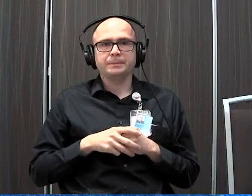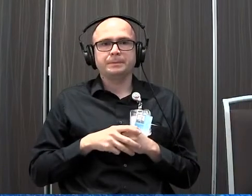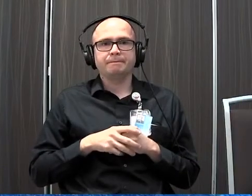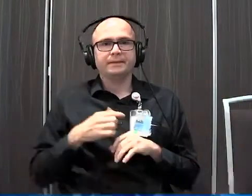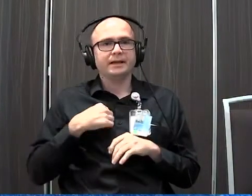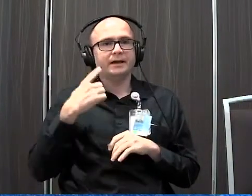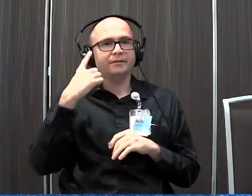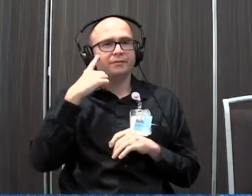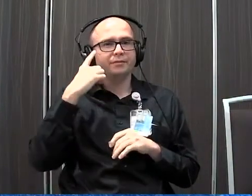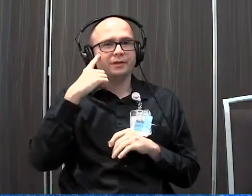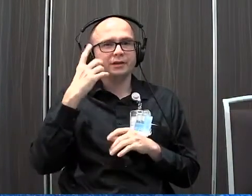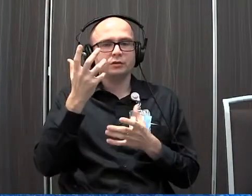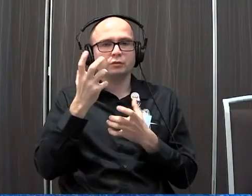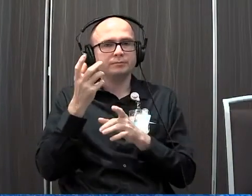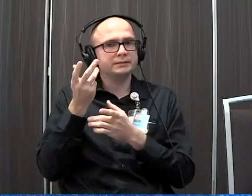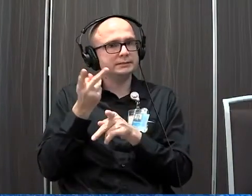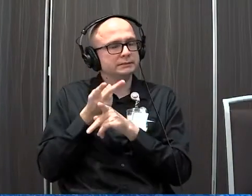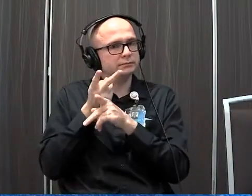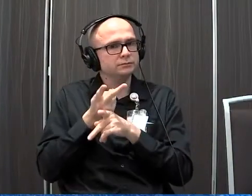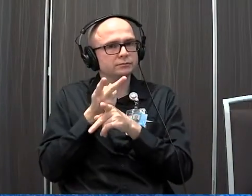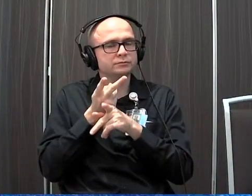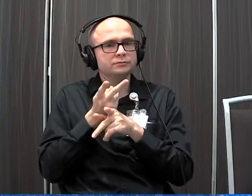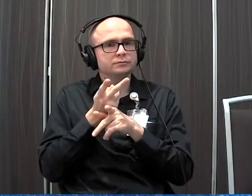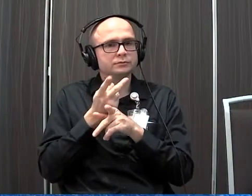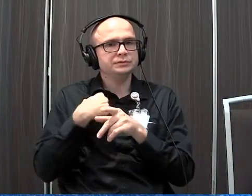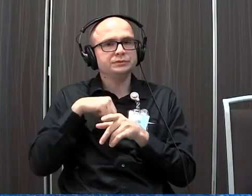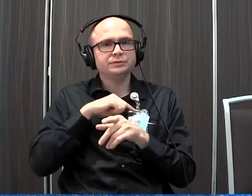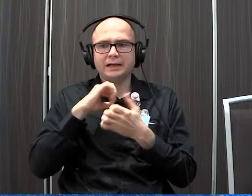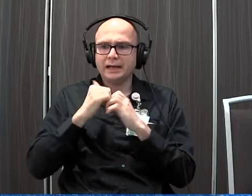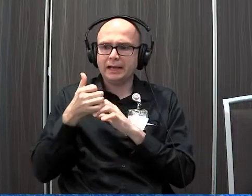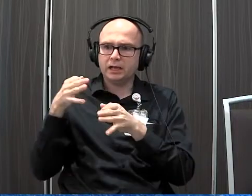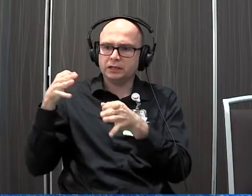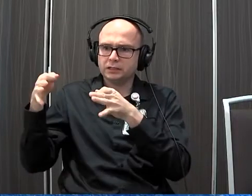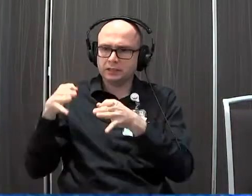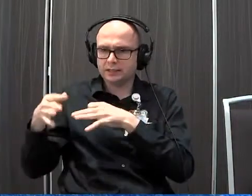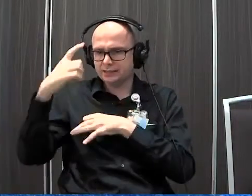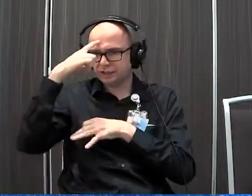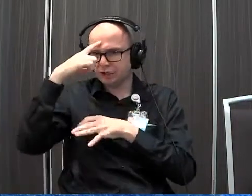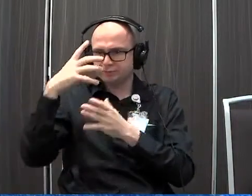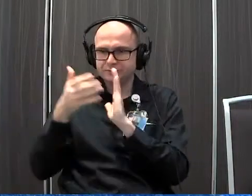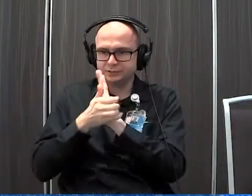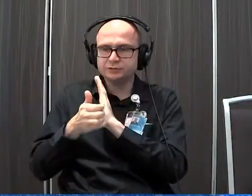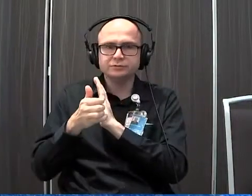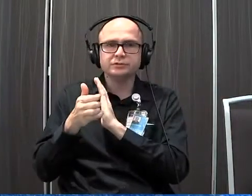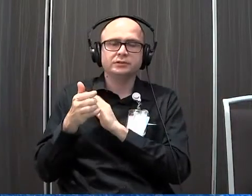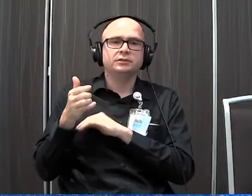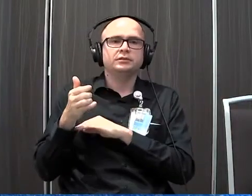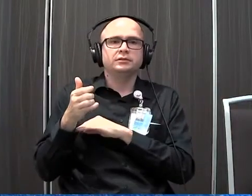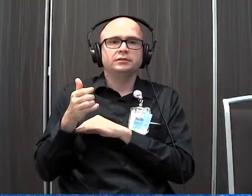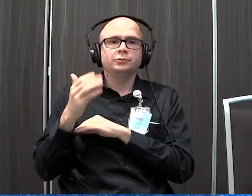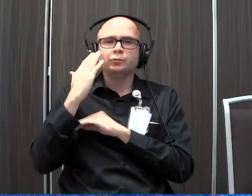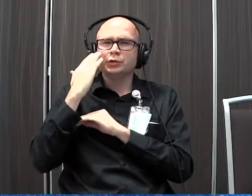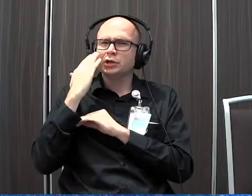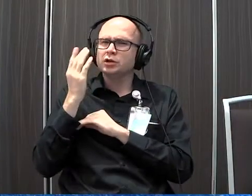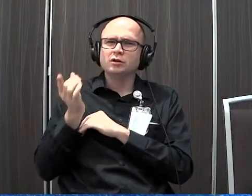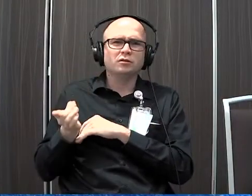think we always want to be careful with when we are how we're describing the cognitive abilities of students with Charge, because we know that we don't